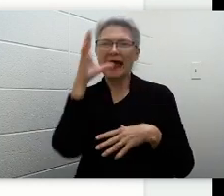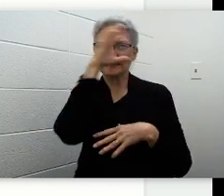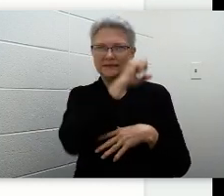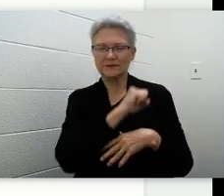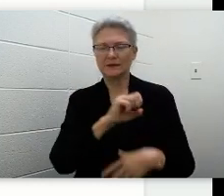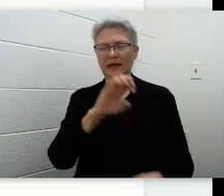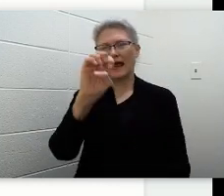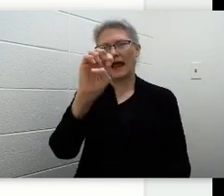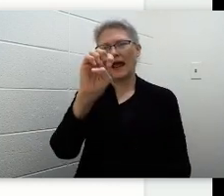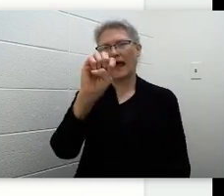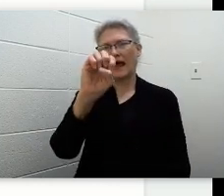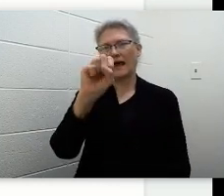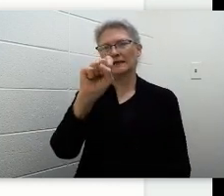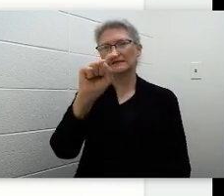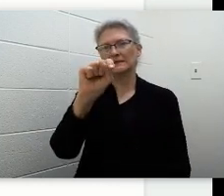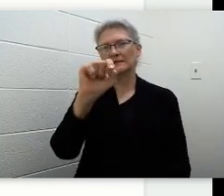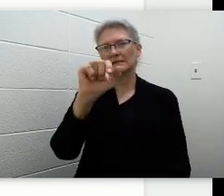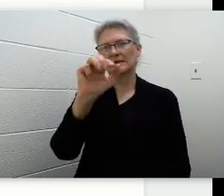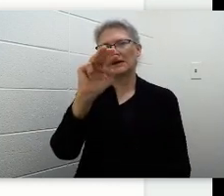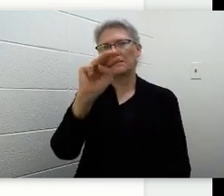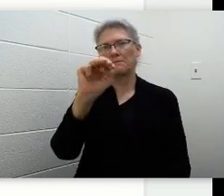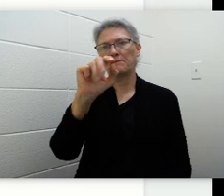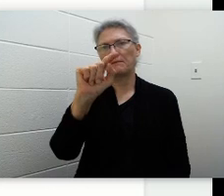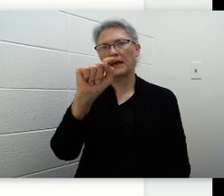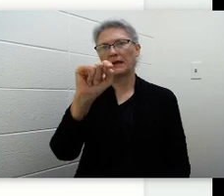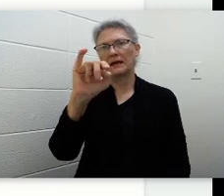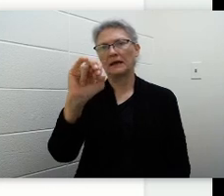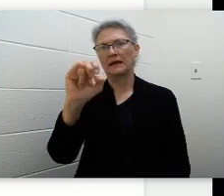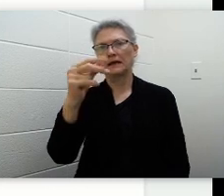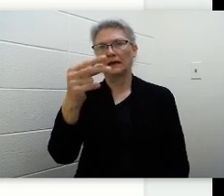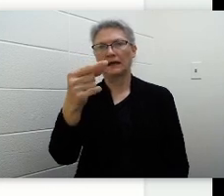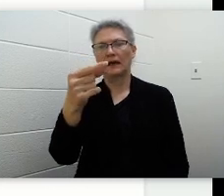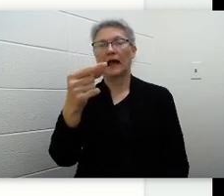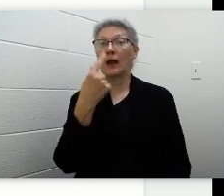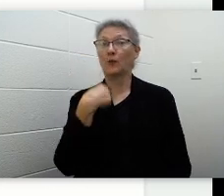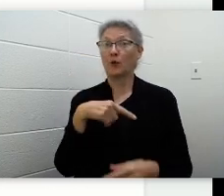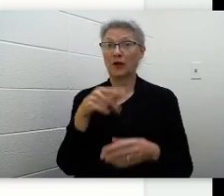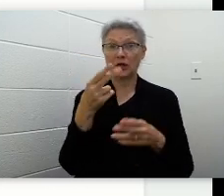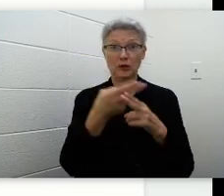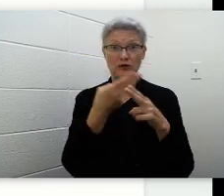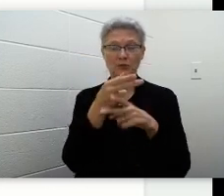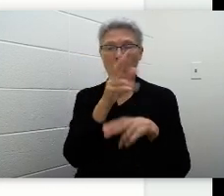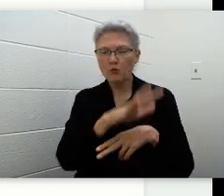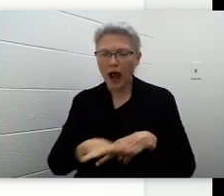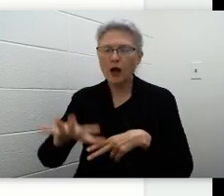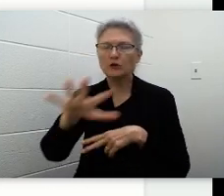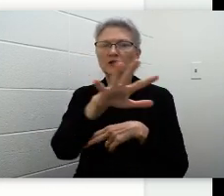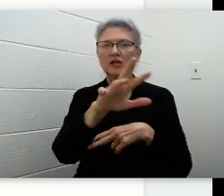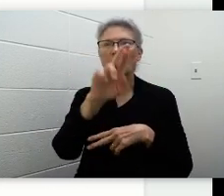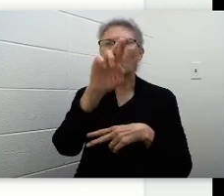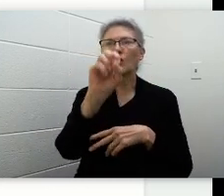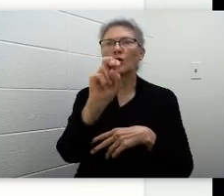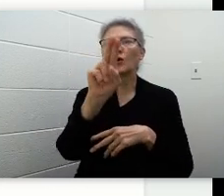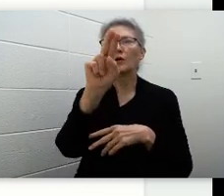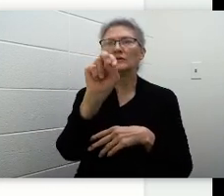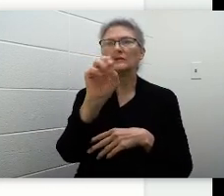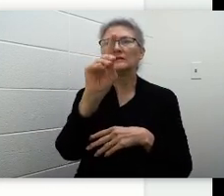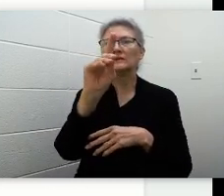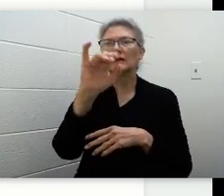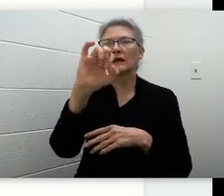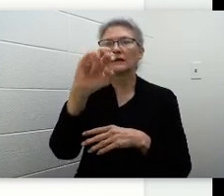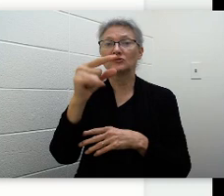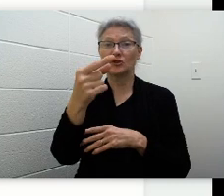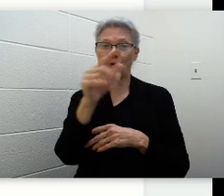that word? Estimating. We're also going to be using some rounding. What was that word? Rounding. You've got